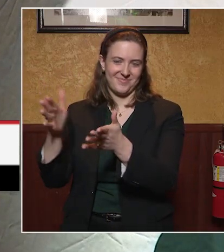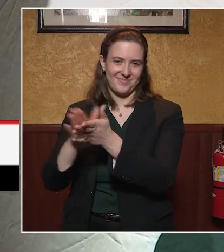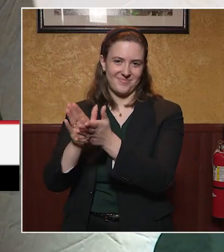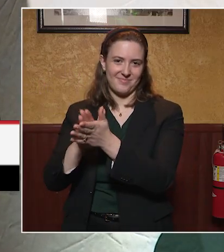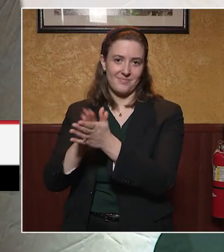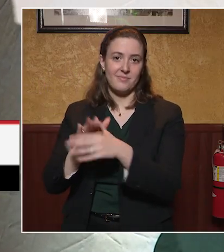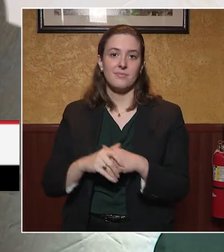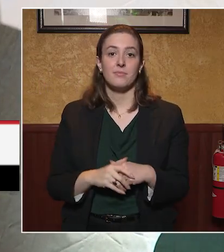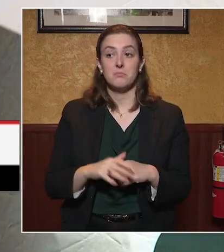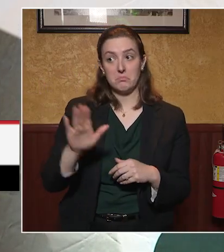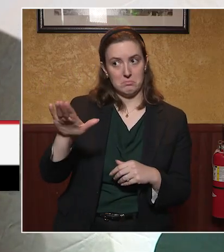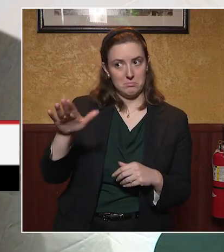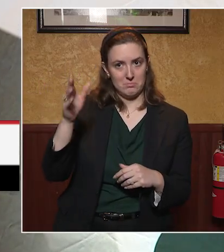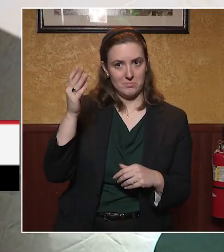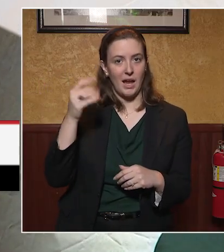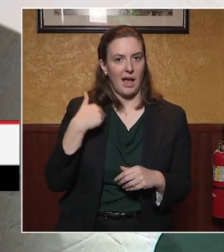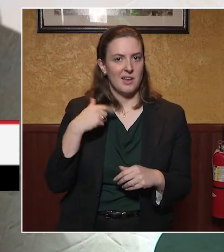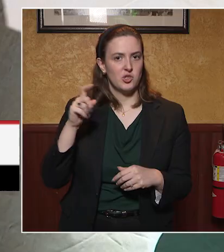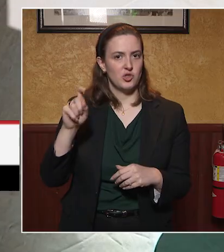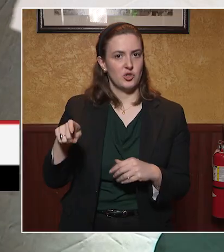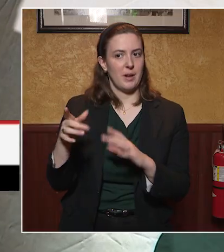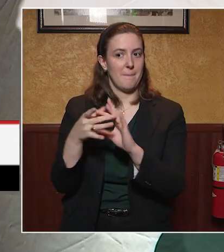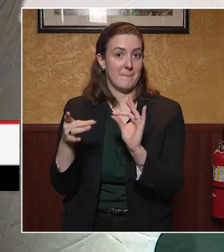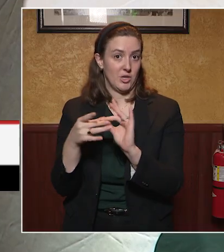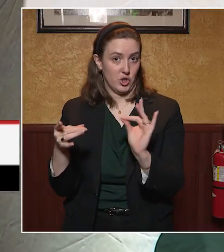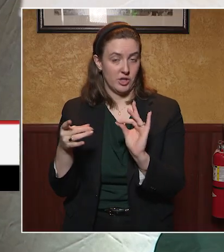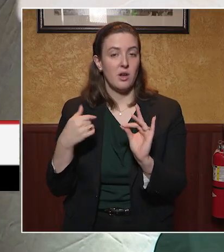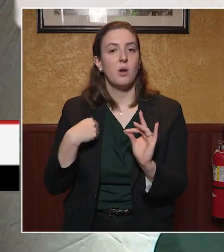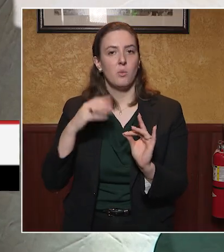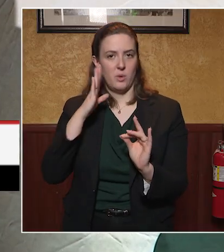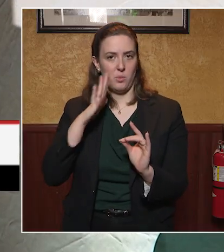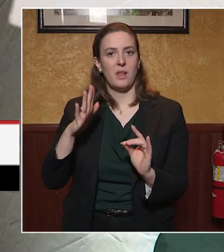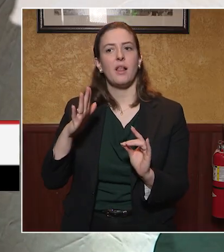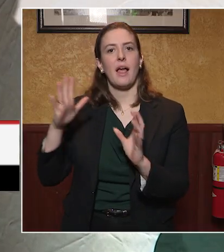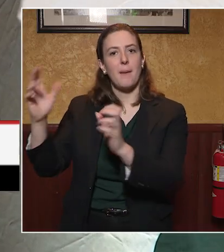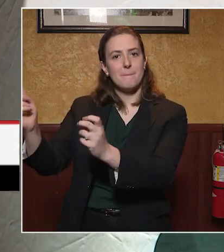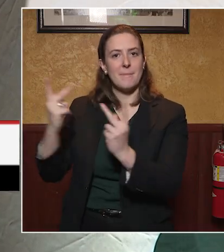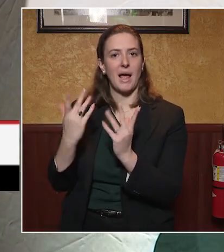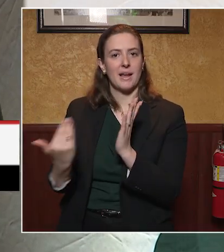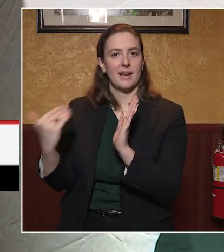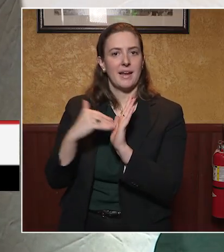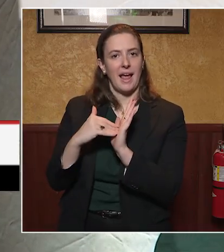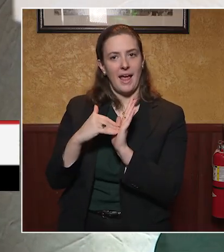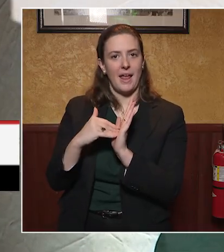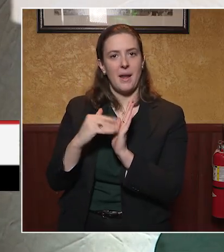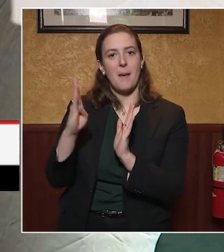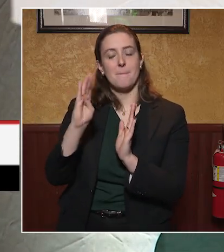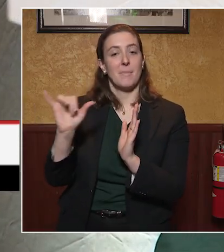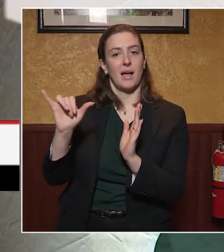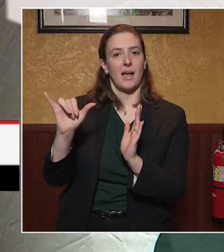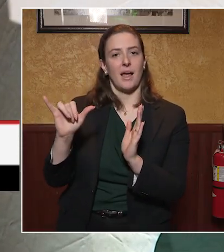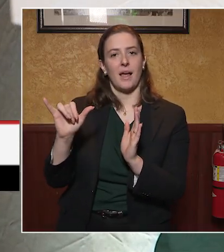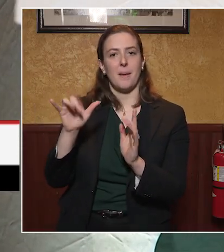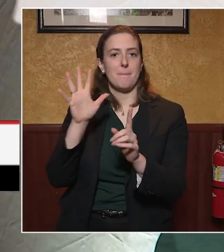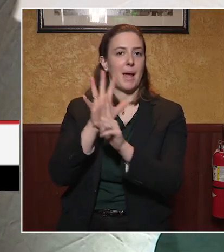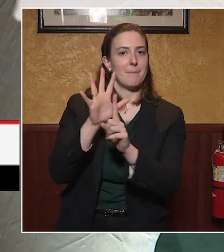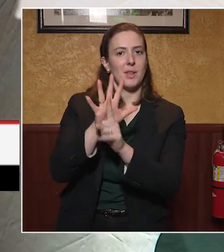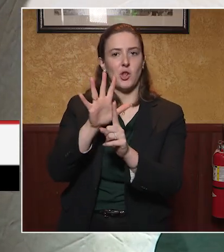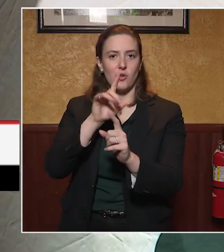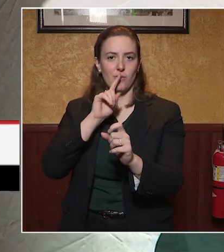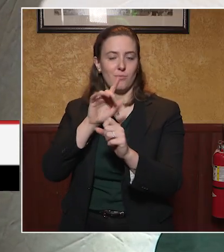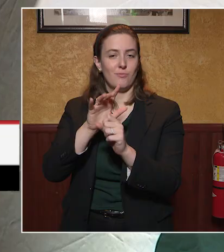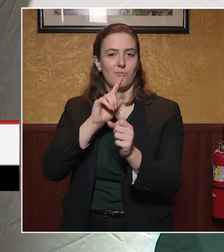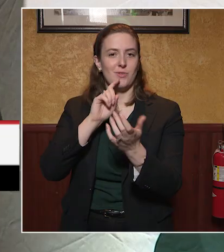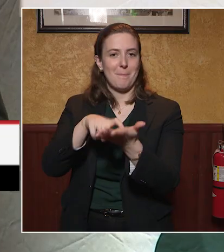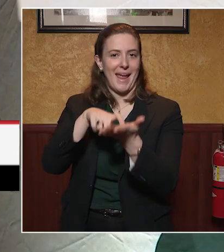And LaToya, I should mention, we're bringing back, by popular demand, the Saturday evening Sounds of the City series. So you want to make sure